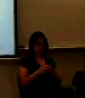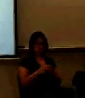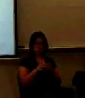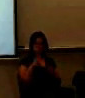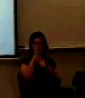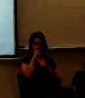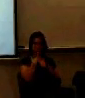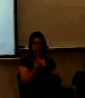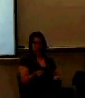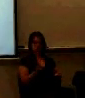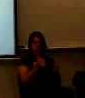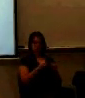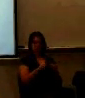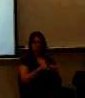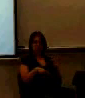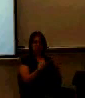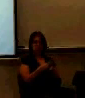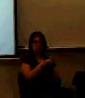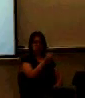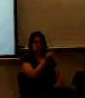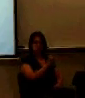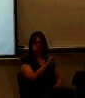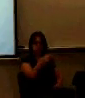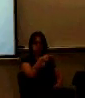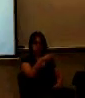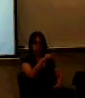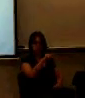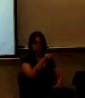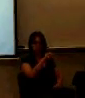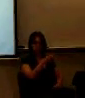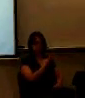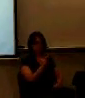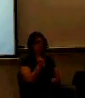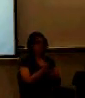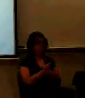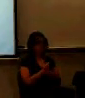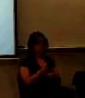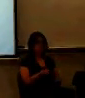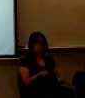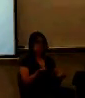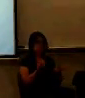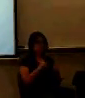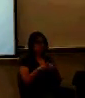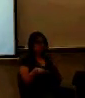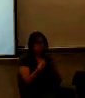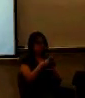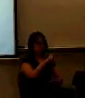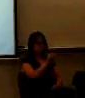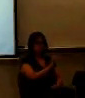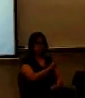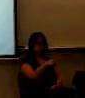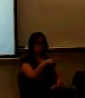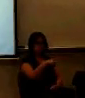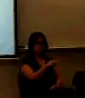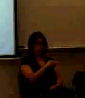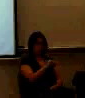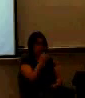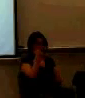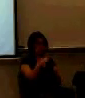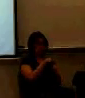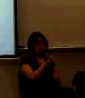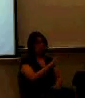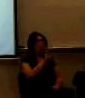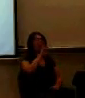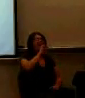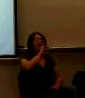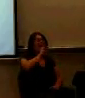Because there's so many different kinds of zooplankton. Yeah, exactly. There's lots of different kinds of zooplankton, and remember they're ancient over